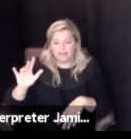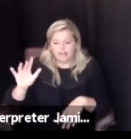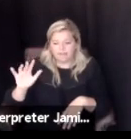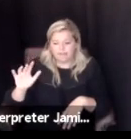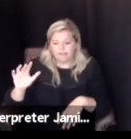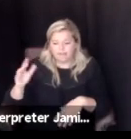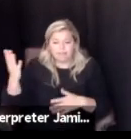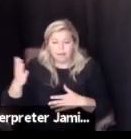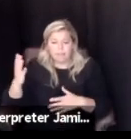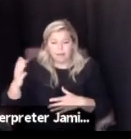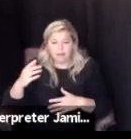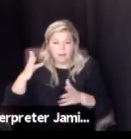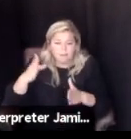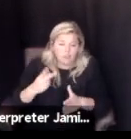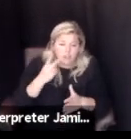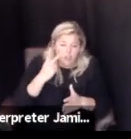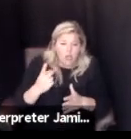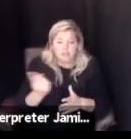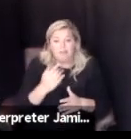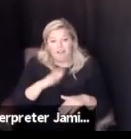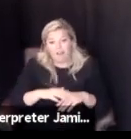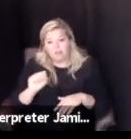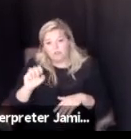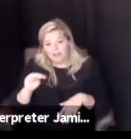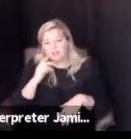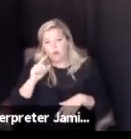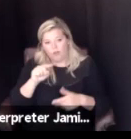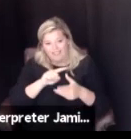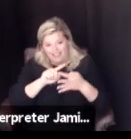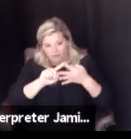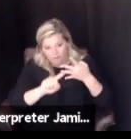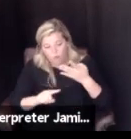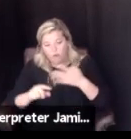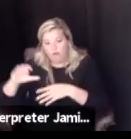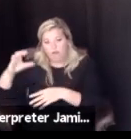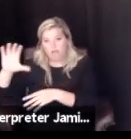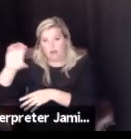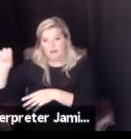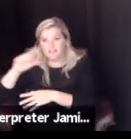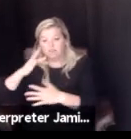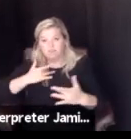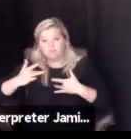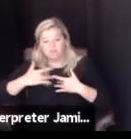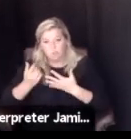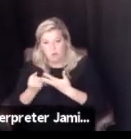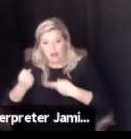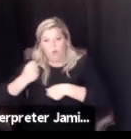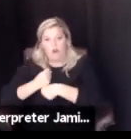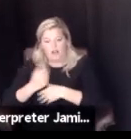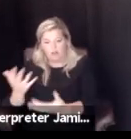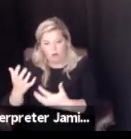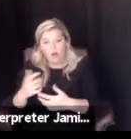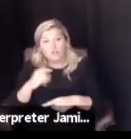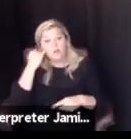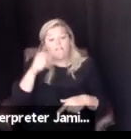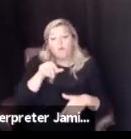social media, right? So those are the things that they are concerned about. So when you go in and you attack